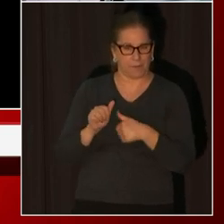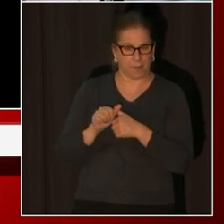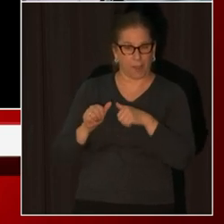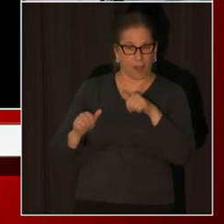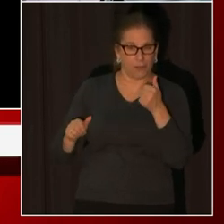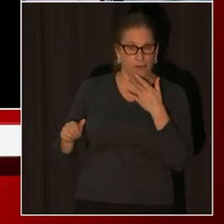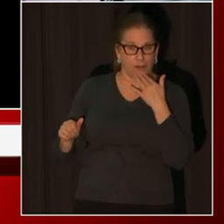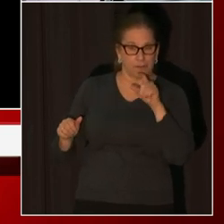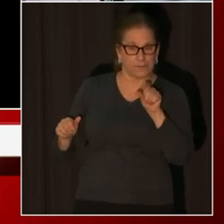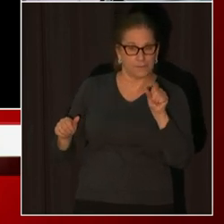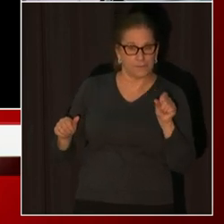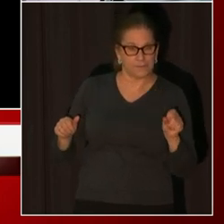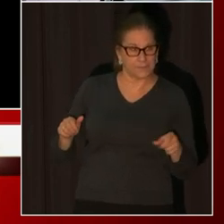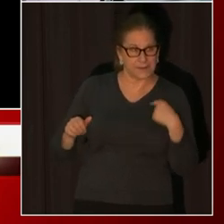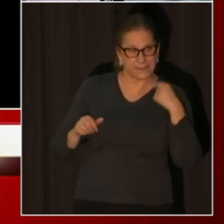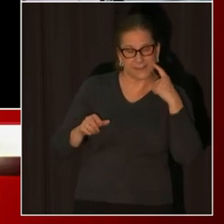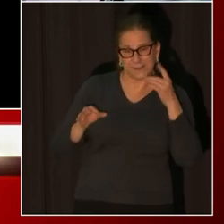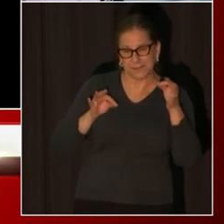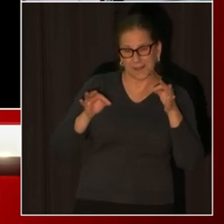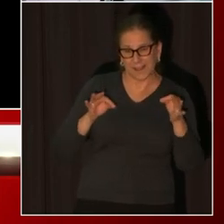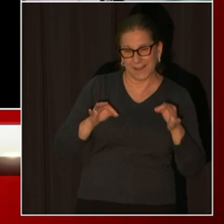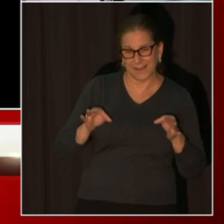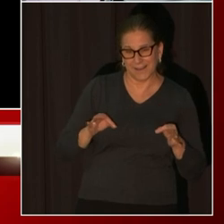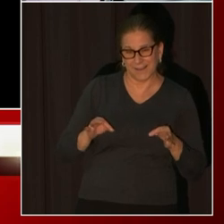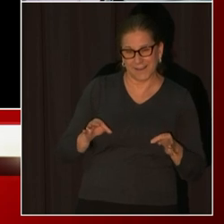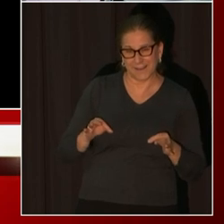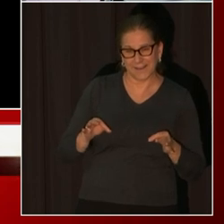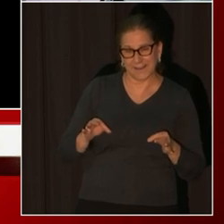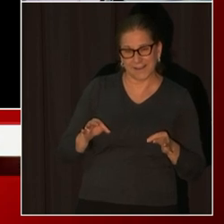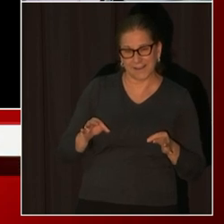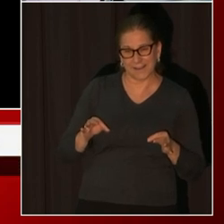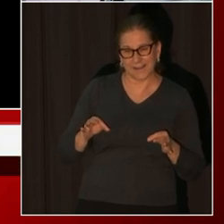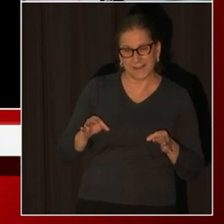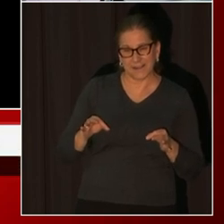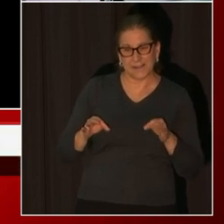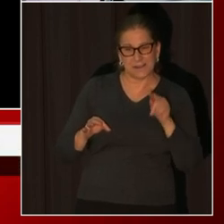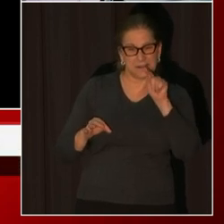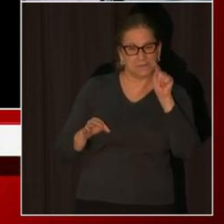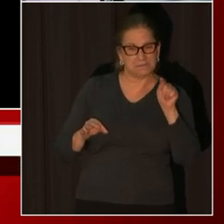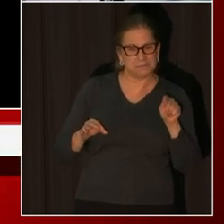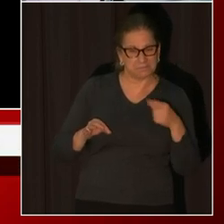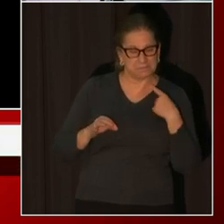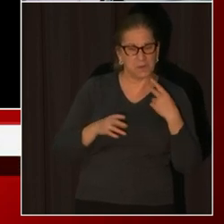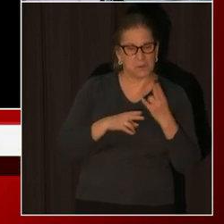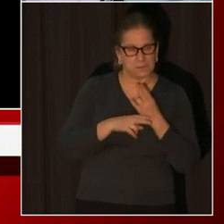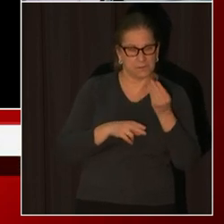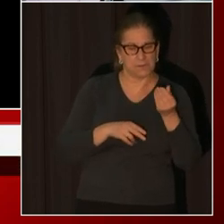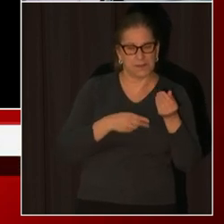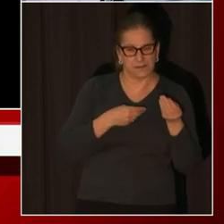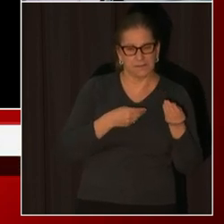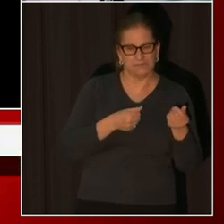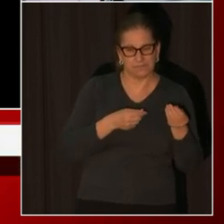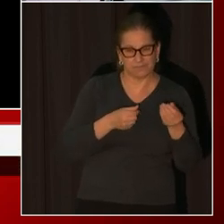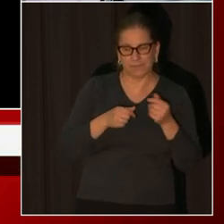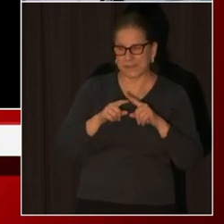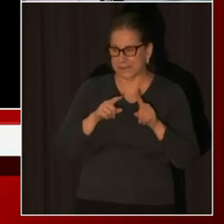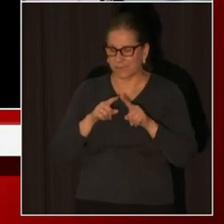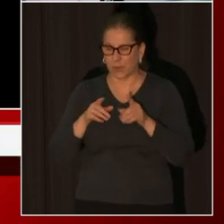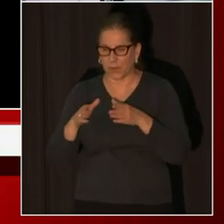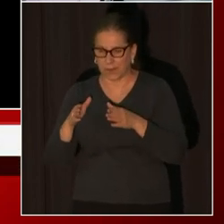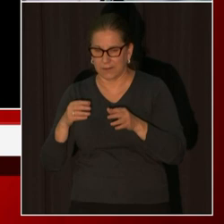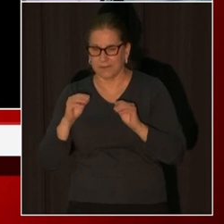slide that we are using in some form, or most of which we are using in some form or fashion in terms of how we